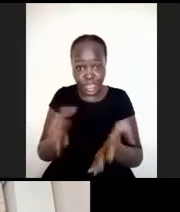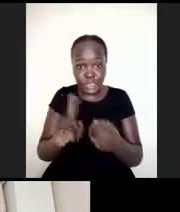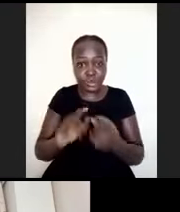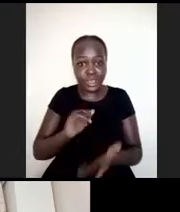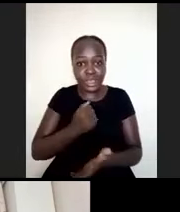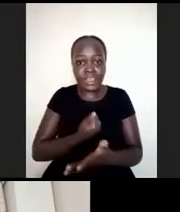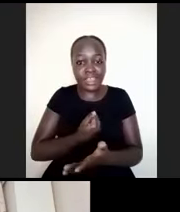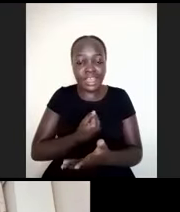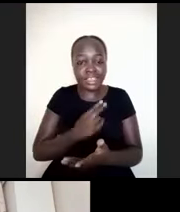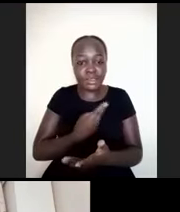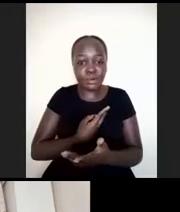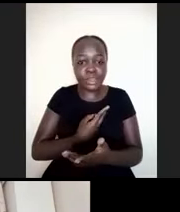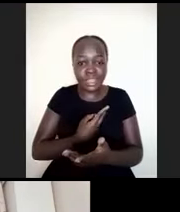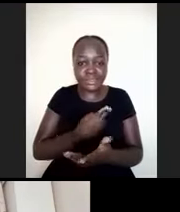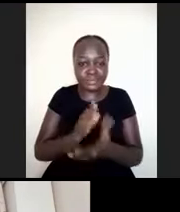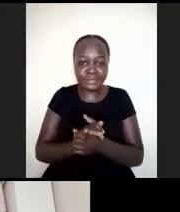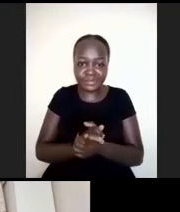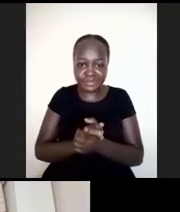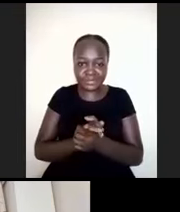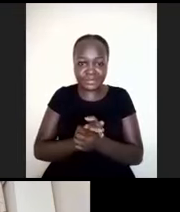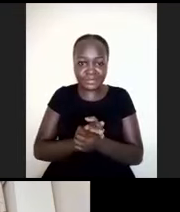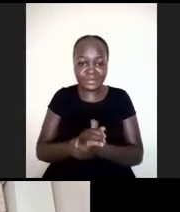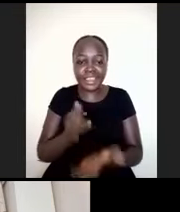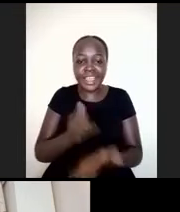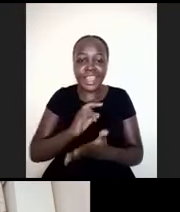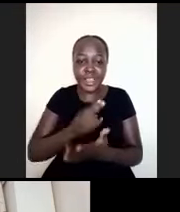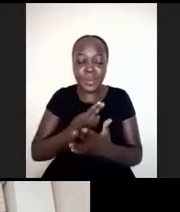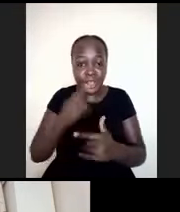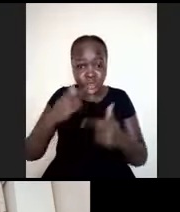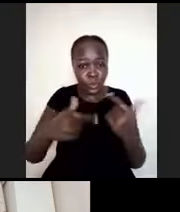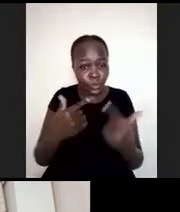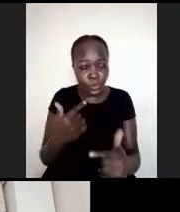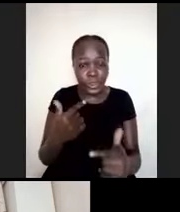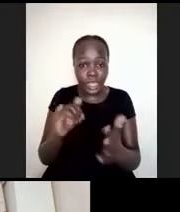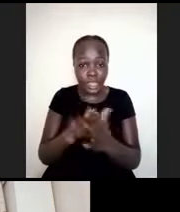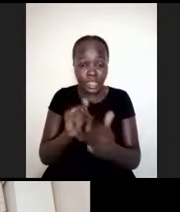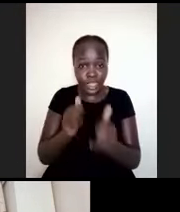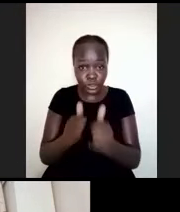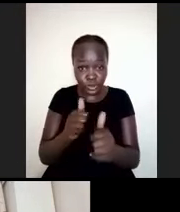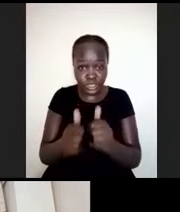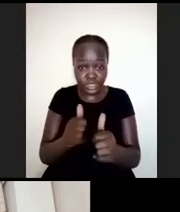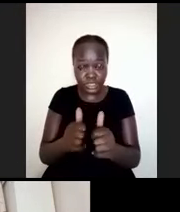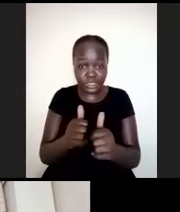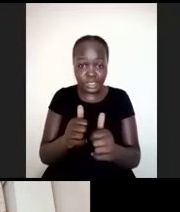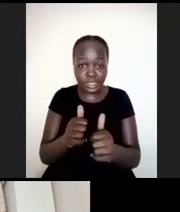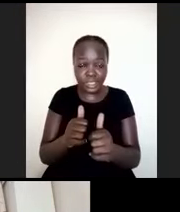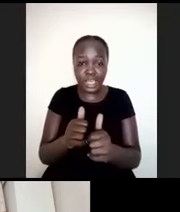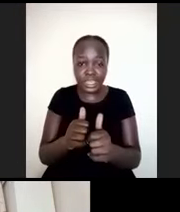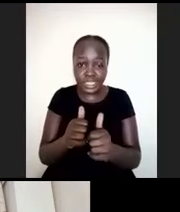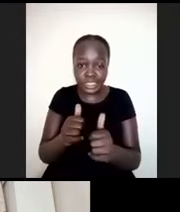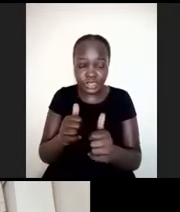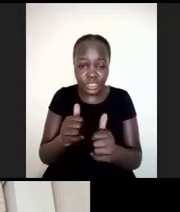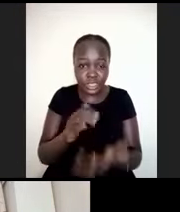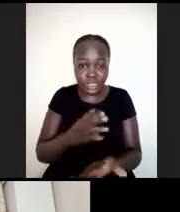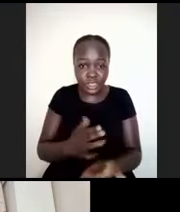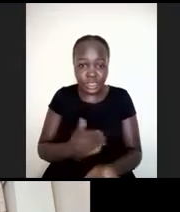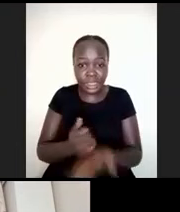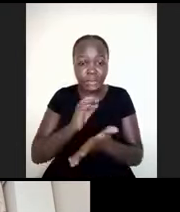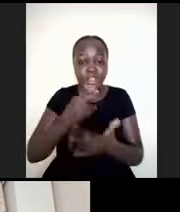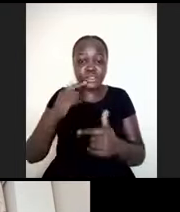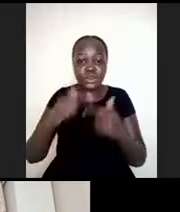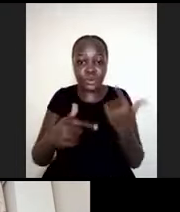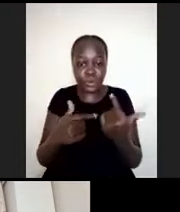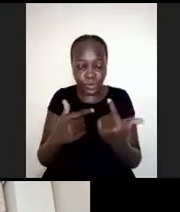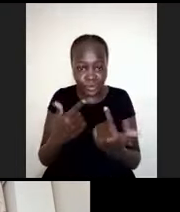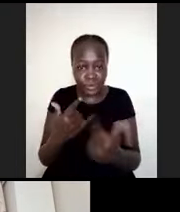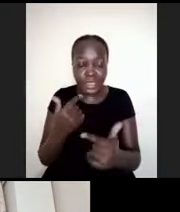overcome addictions, to help us overcome dirty thoughts, to help us overcome behaviors that do not